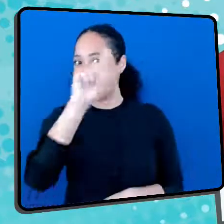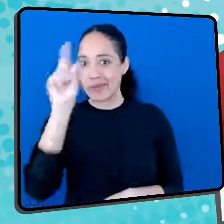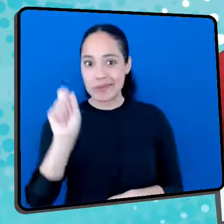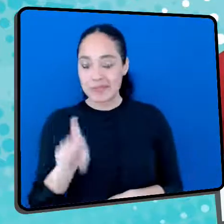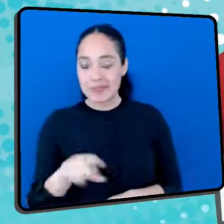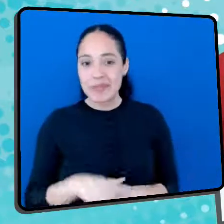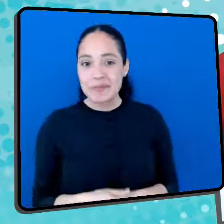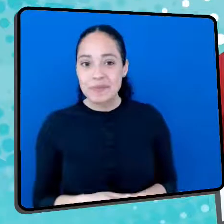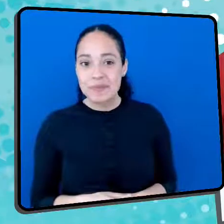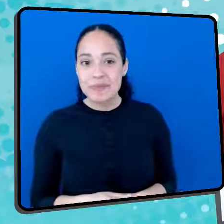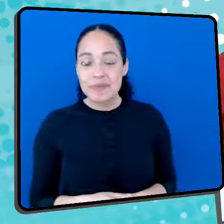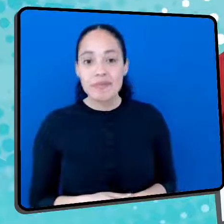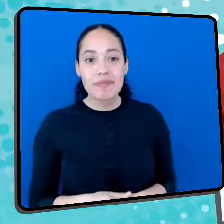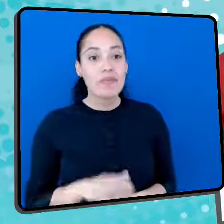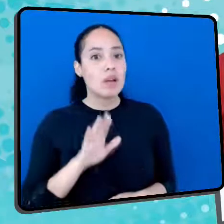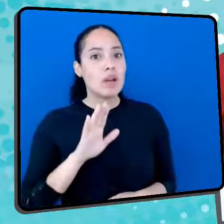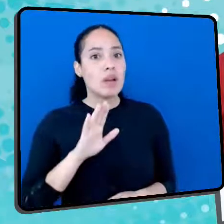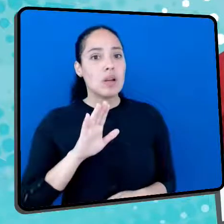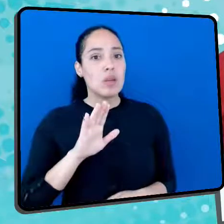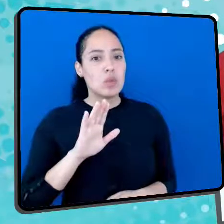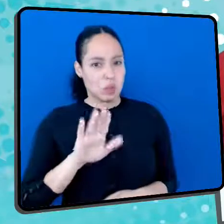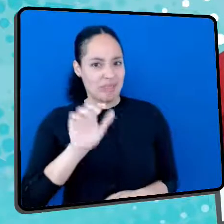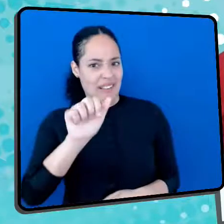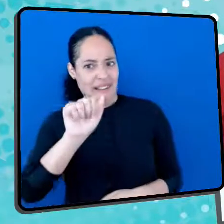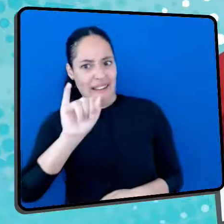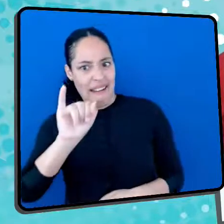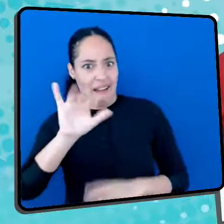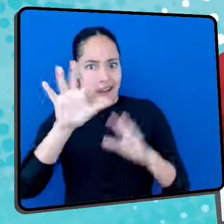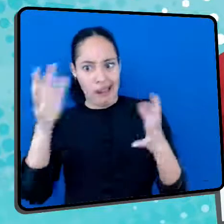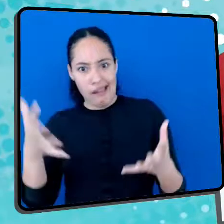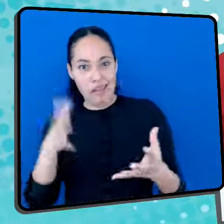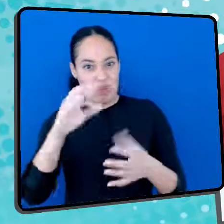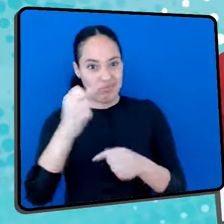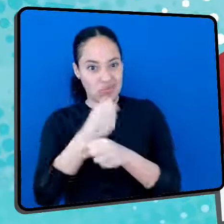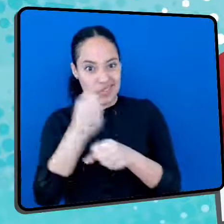is your most annoying thing about your role in AI?